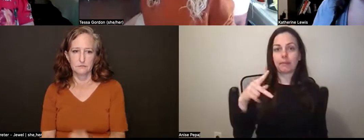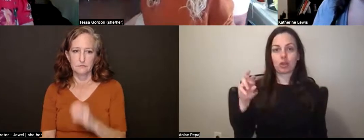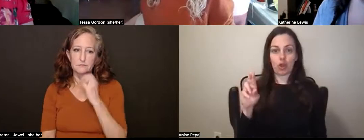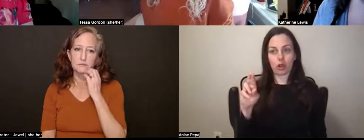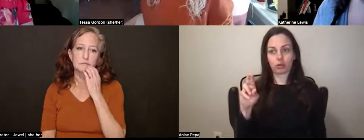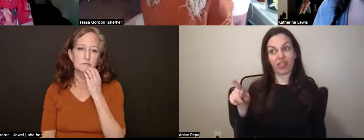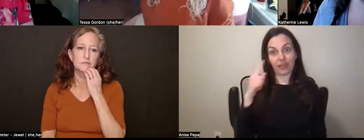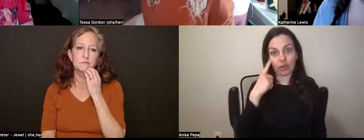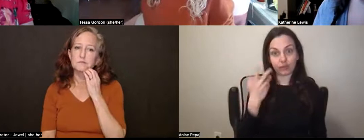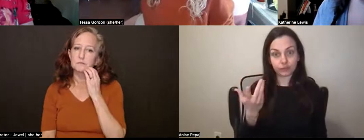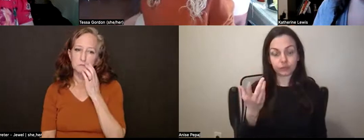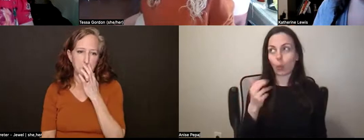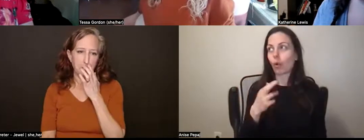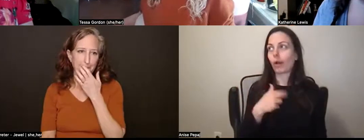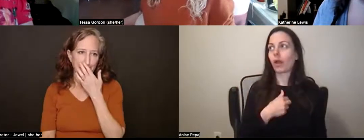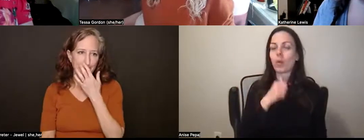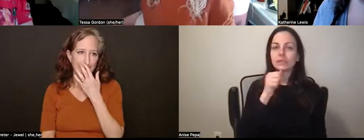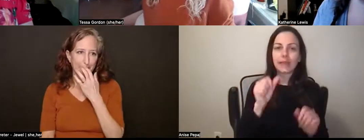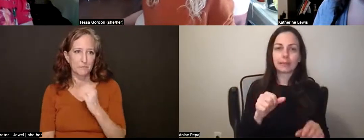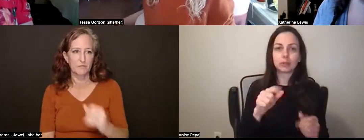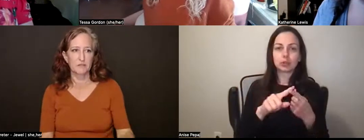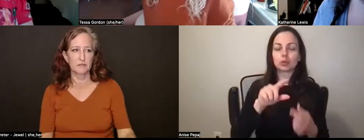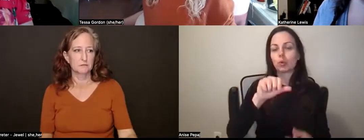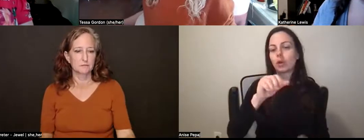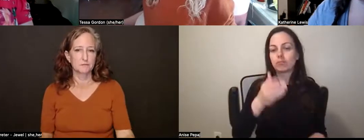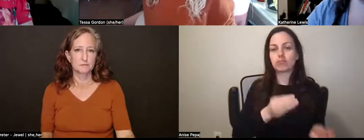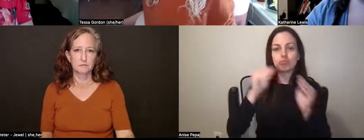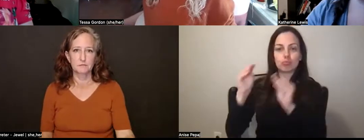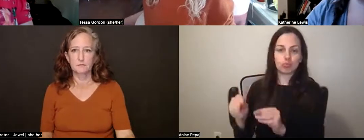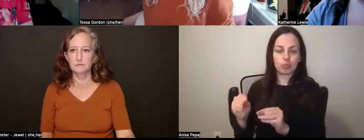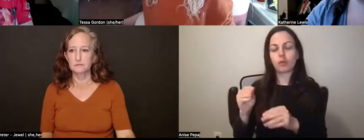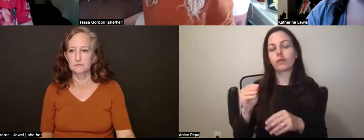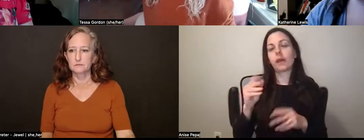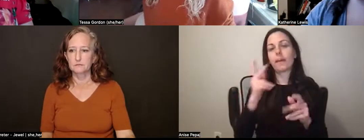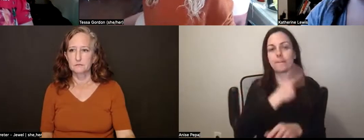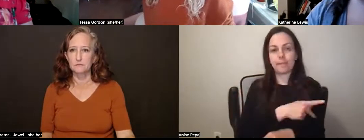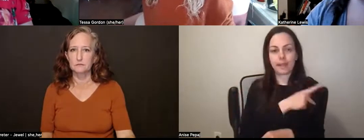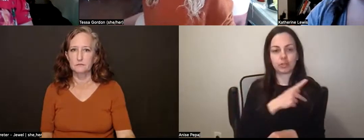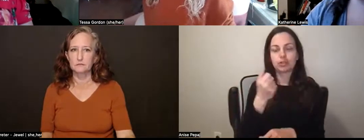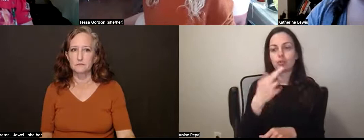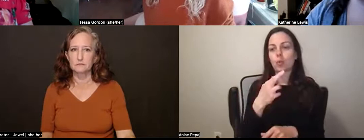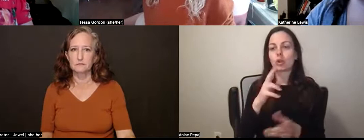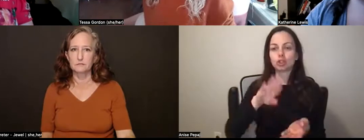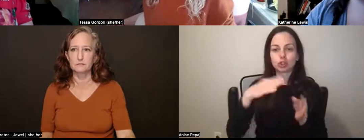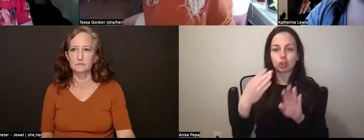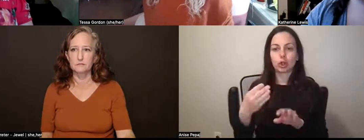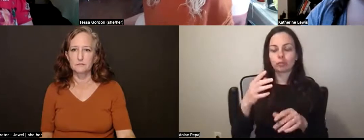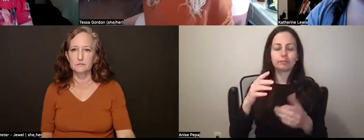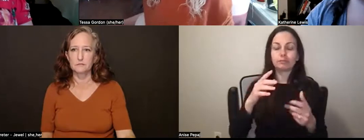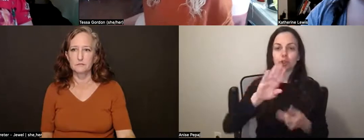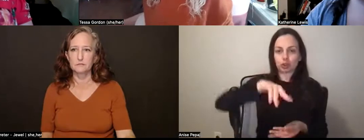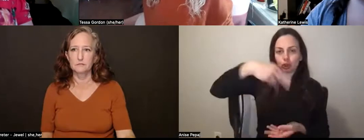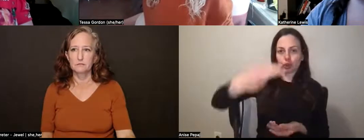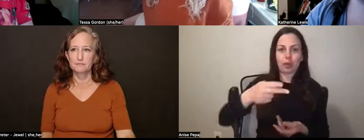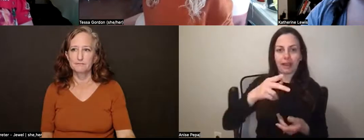or I wasn't going to be able to ambulate a patient or turn a patient in the bed or get to an emergency if it were happening.